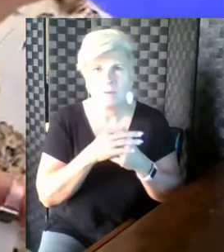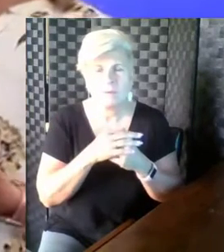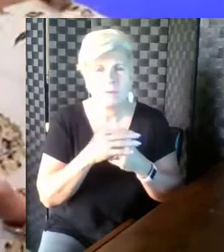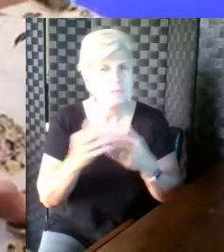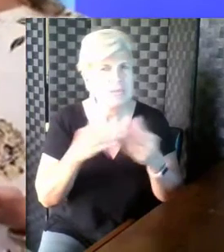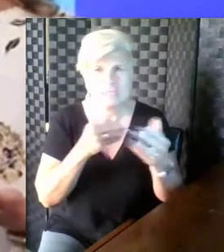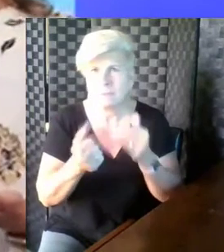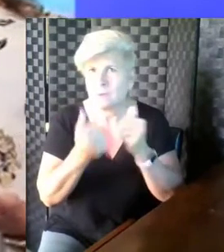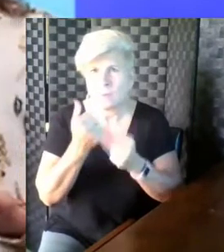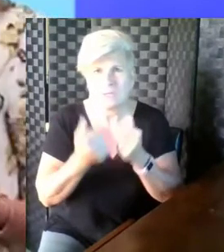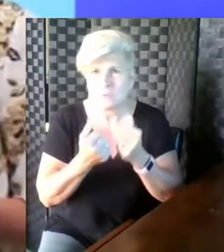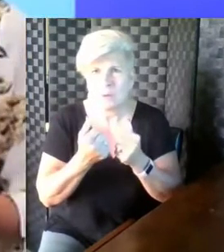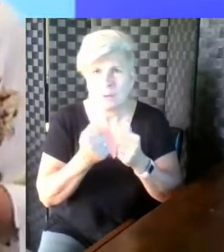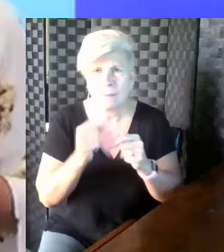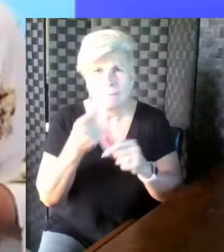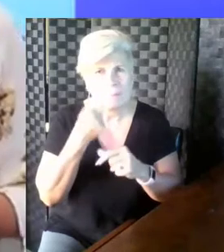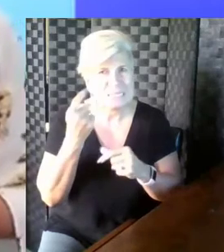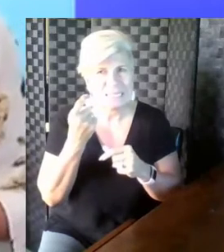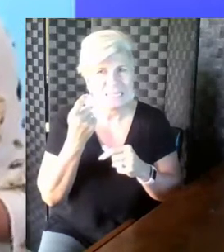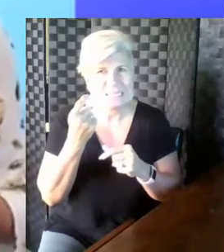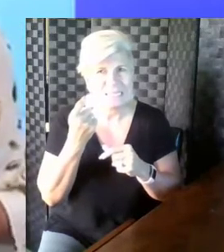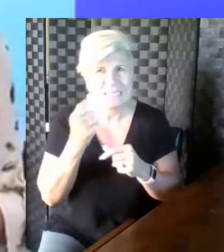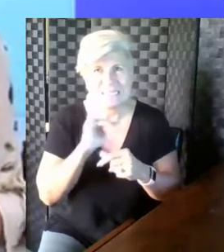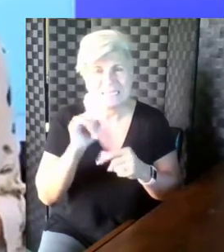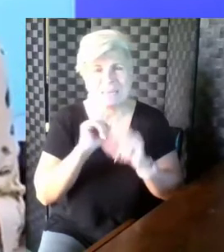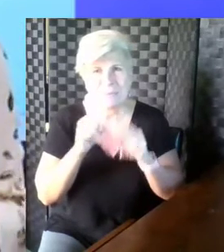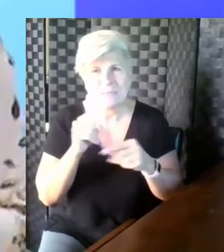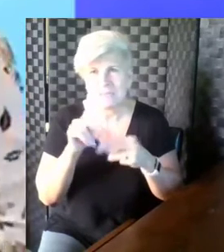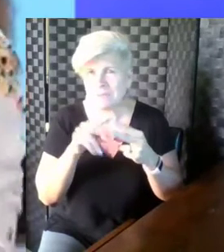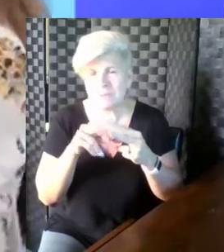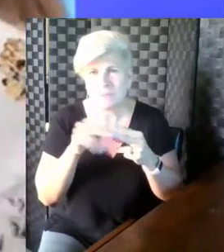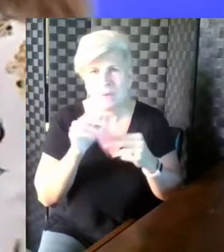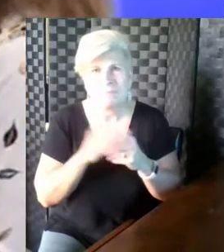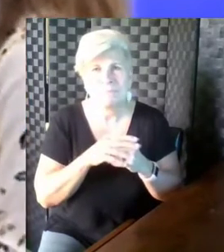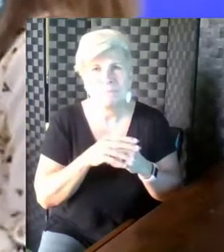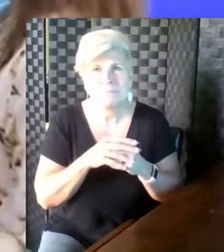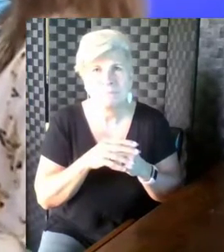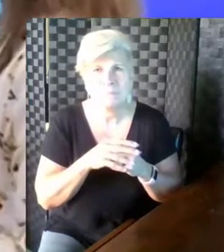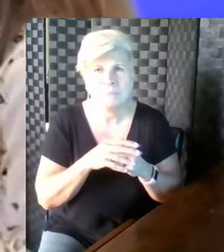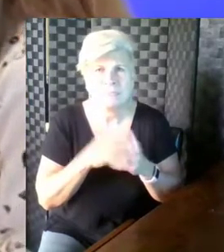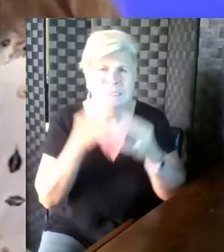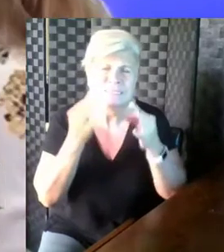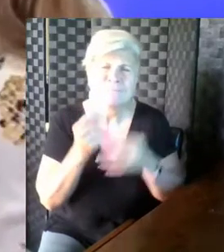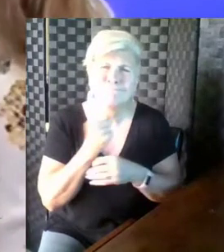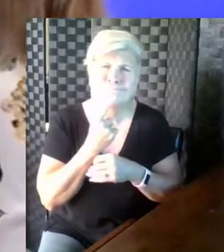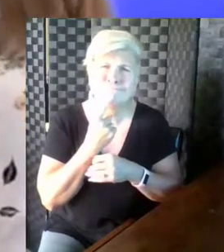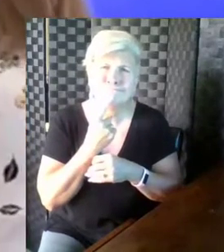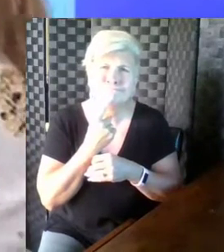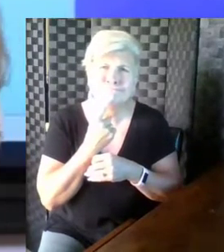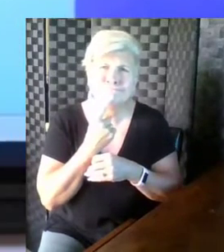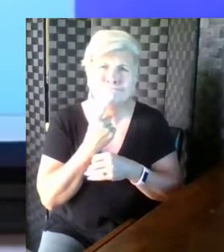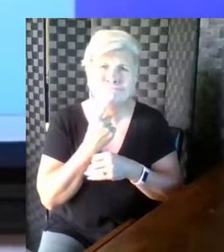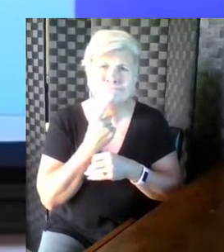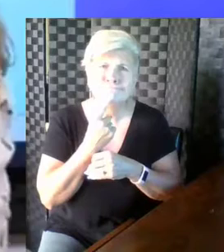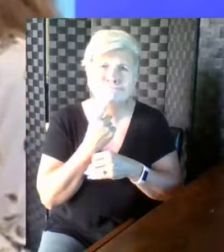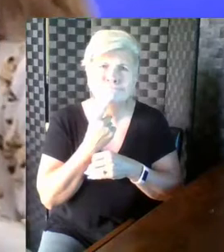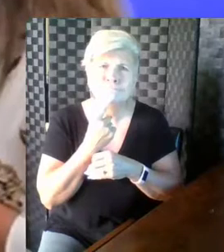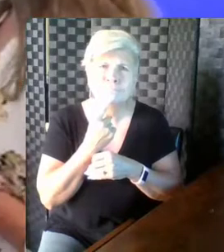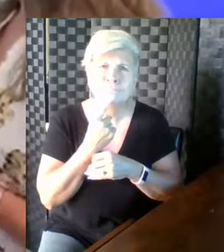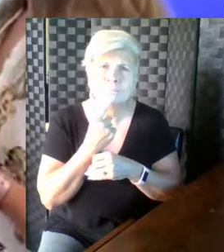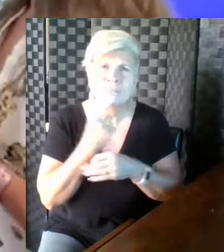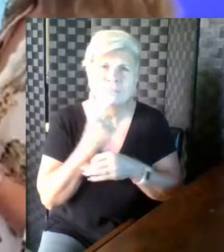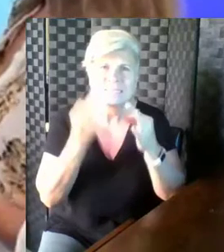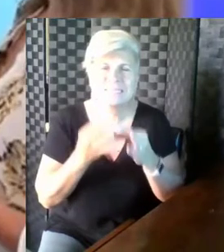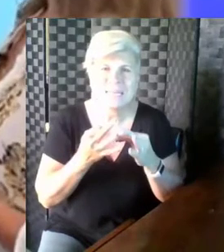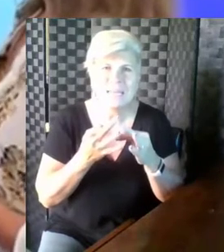And it won't matter which one I solve because I'm going to get the same answer either way. So let's decide. Uh-oh, something happened right here.